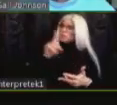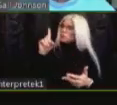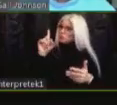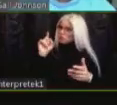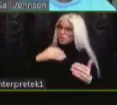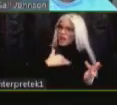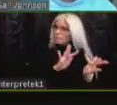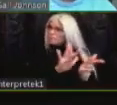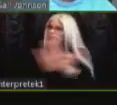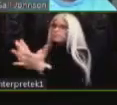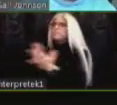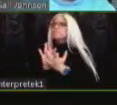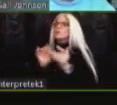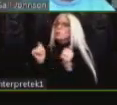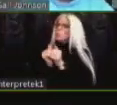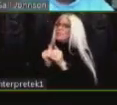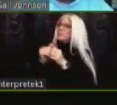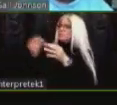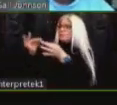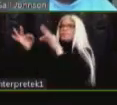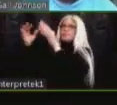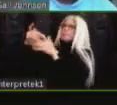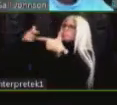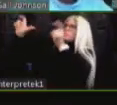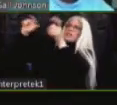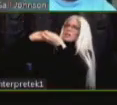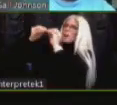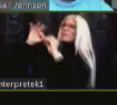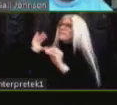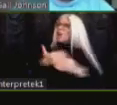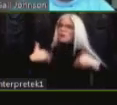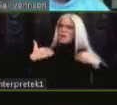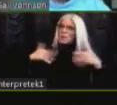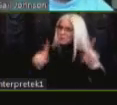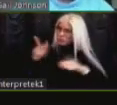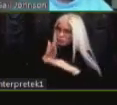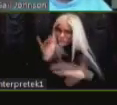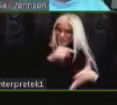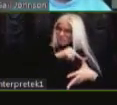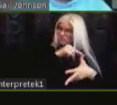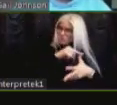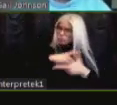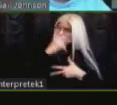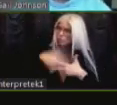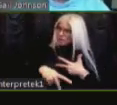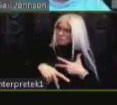of our young people through those programs, and certainly could repurpose some of